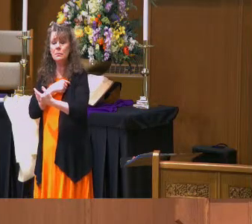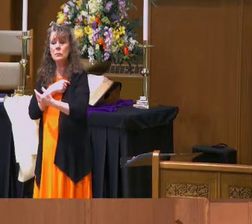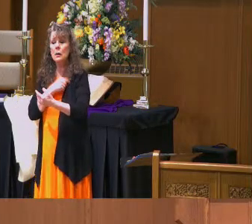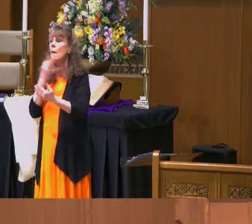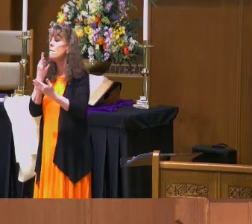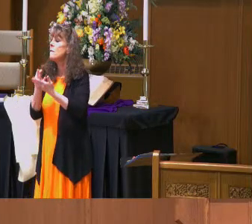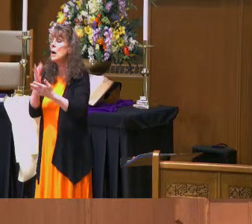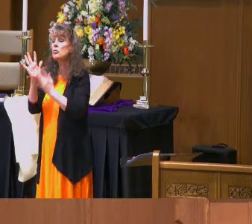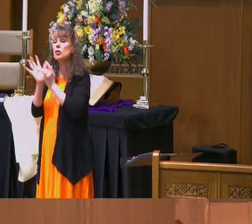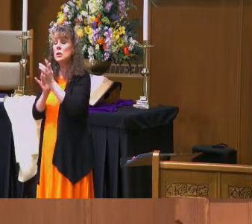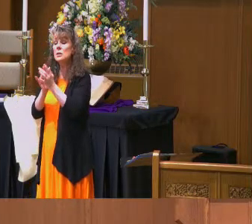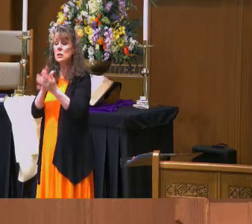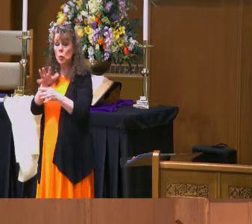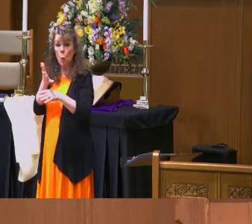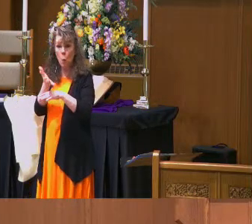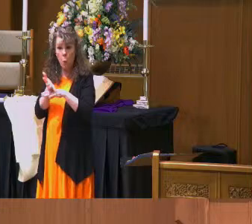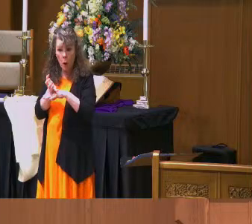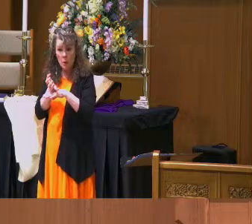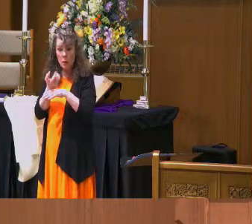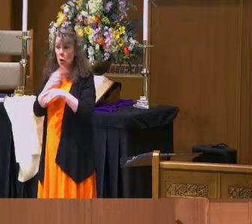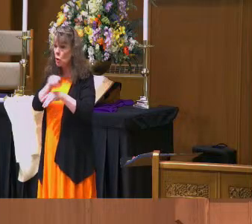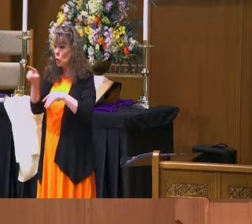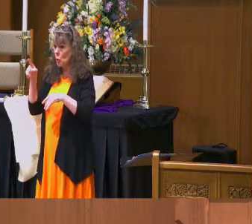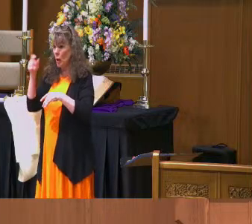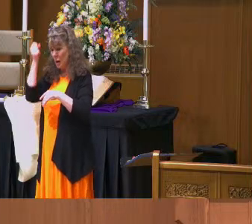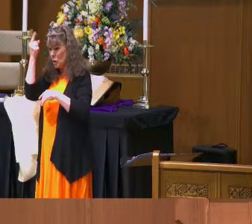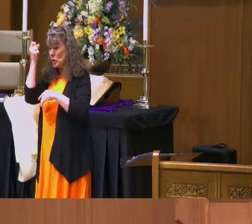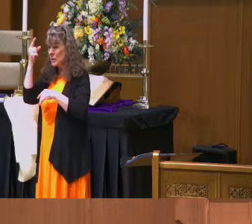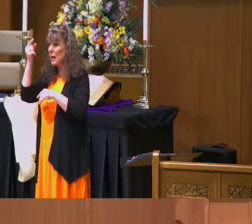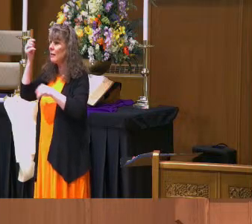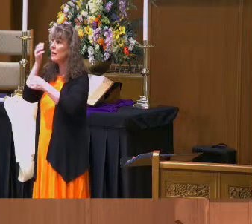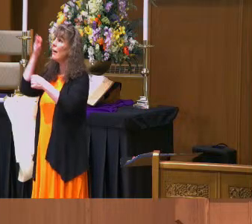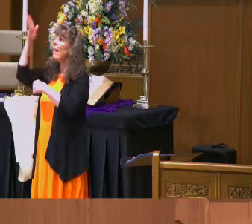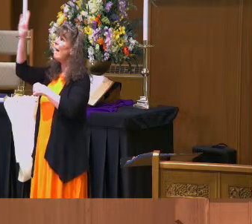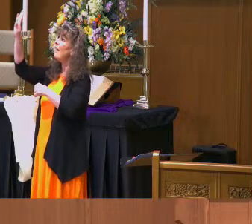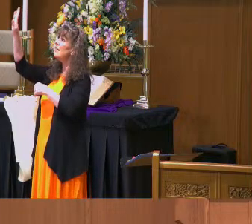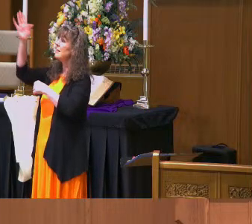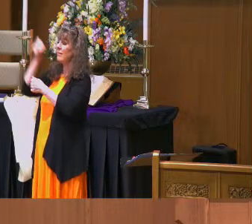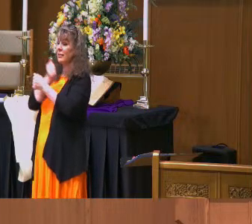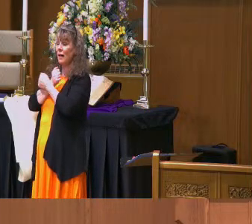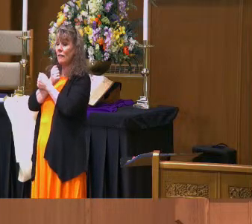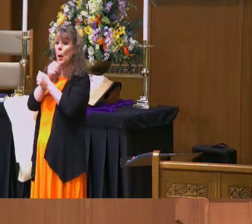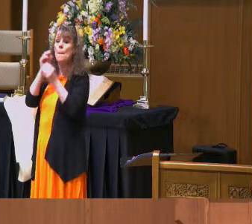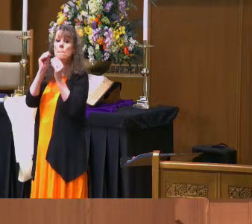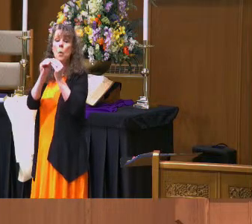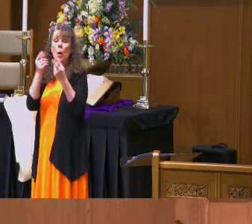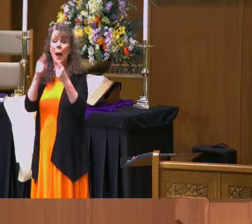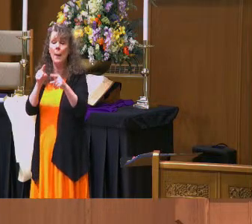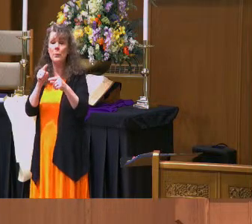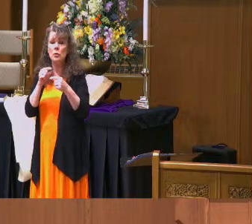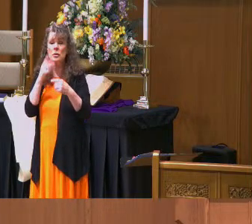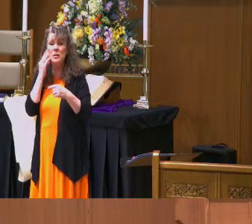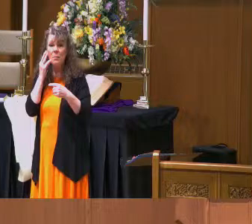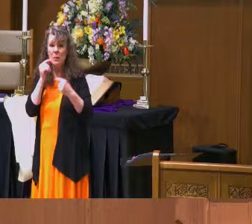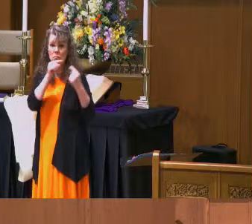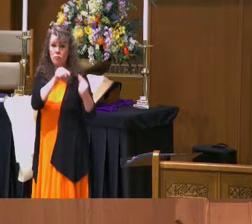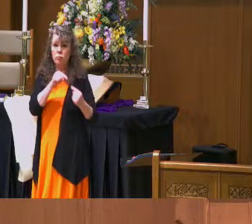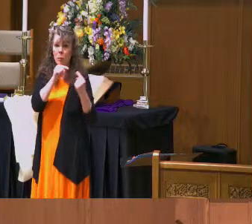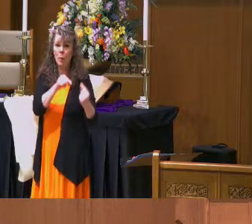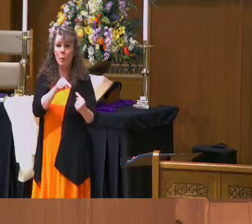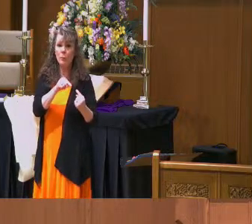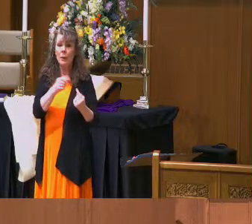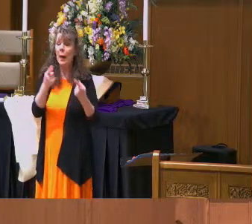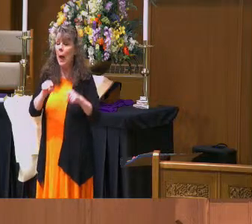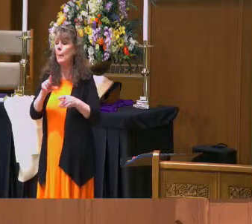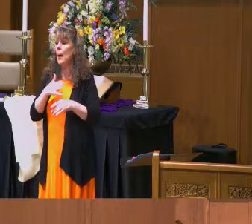Jesus' desire is that you would understand the love of God even more as you go through those trials. When